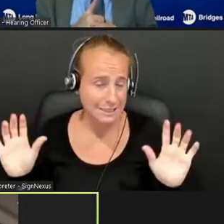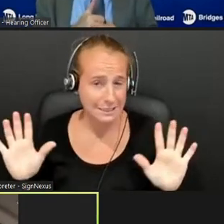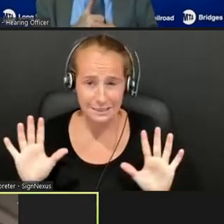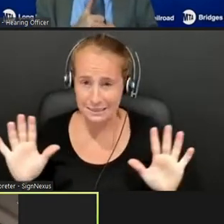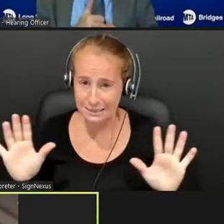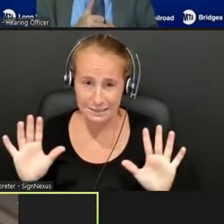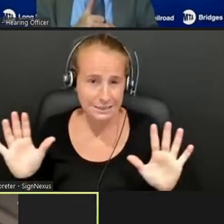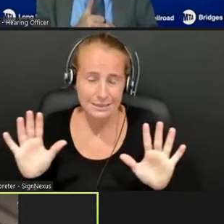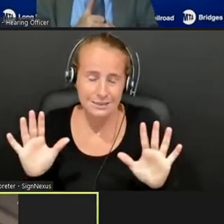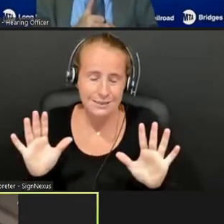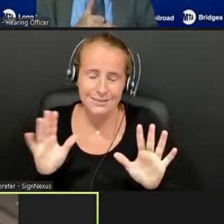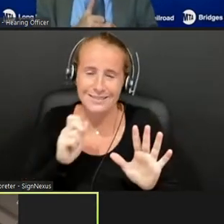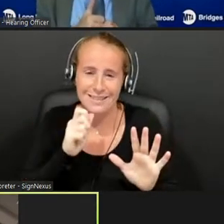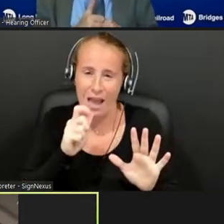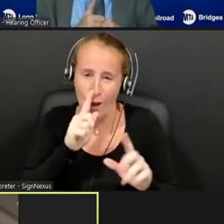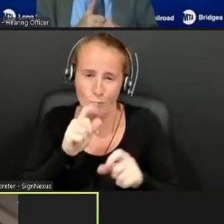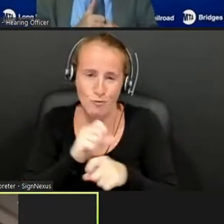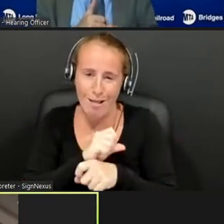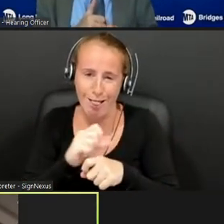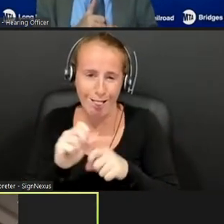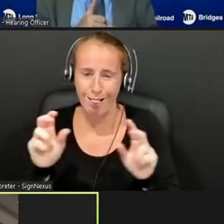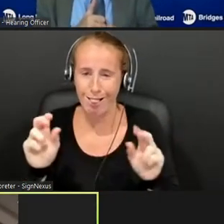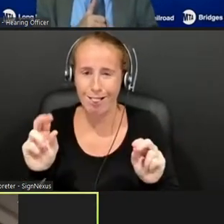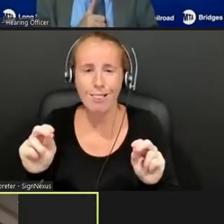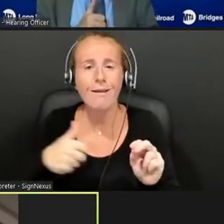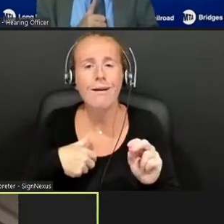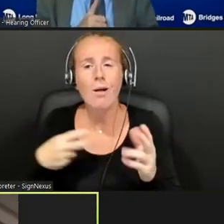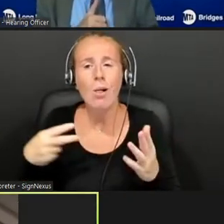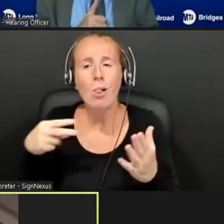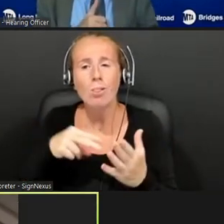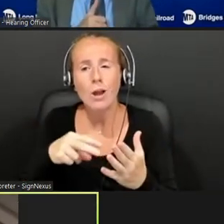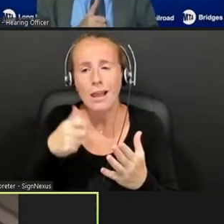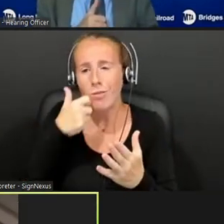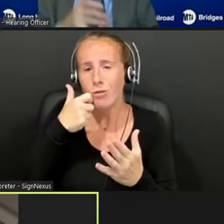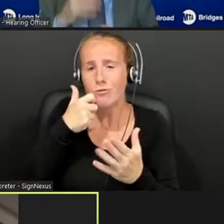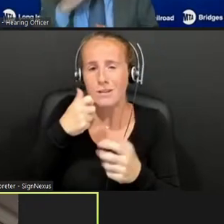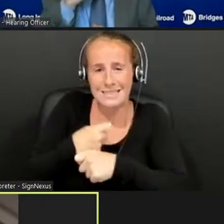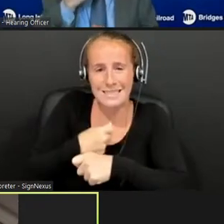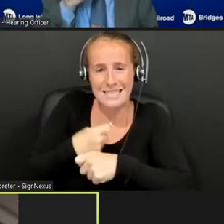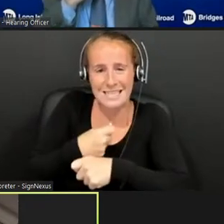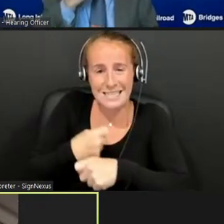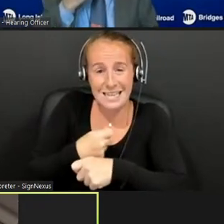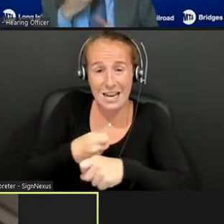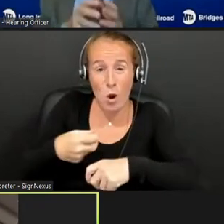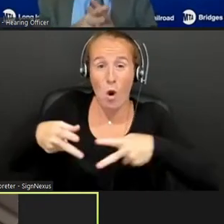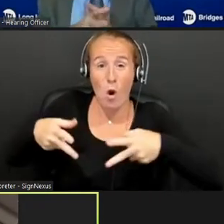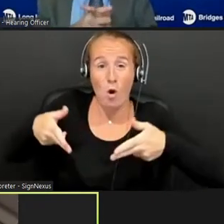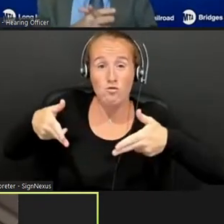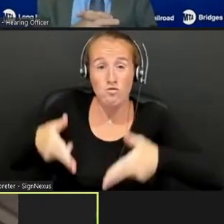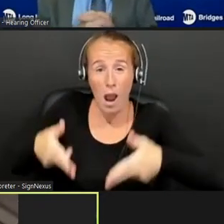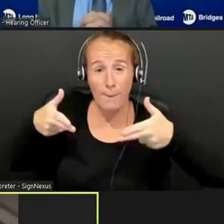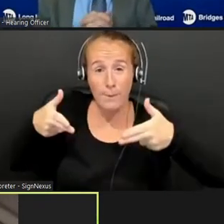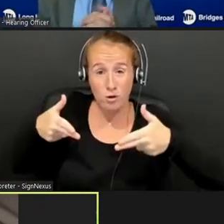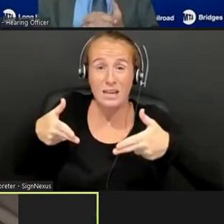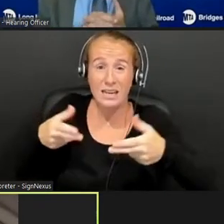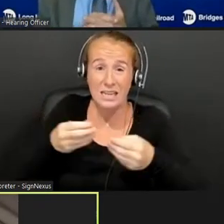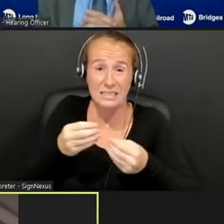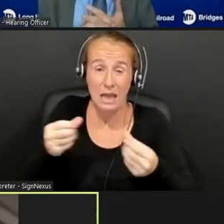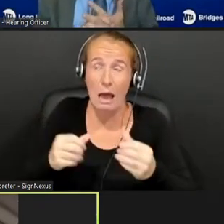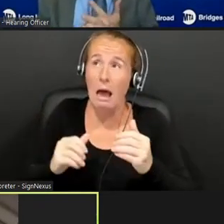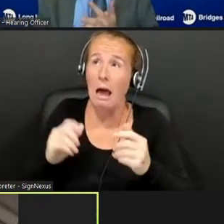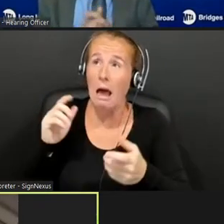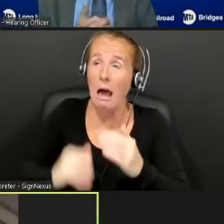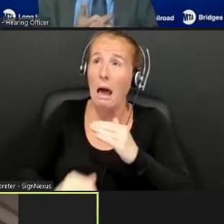touch with reality uh according to latest NYPD statistics robbery has sourced by 72 percent and follow me